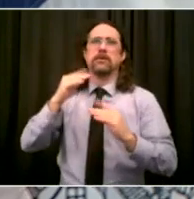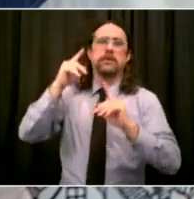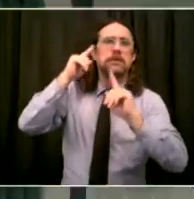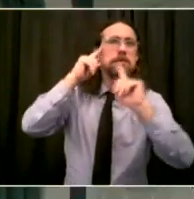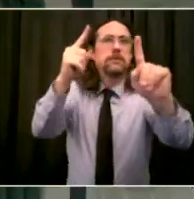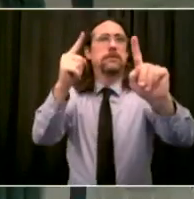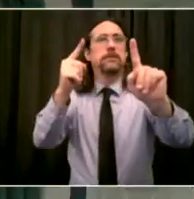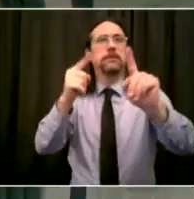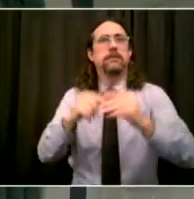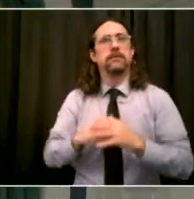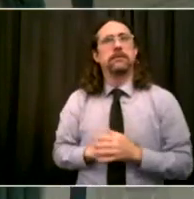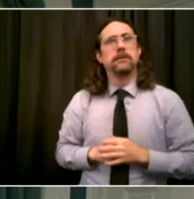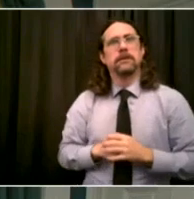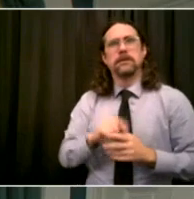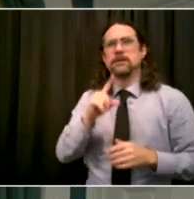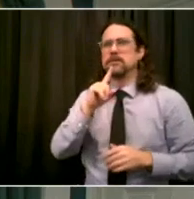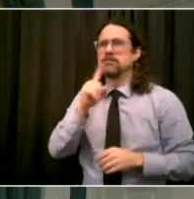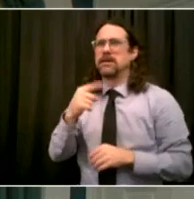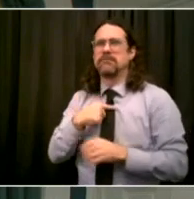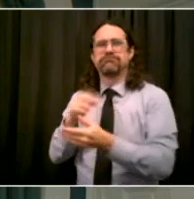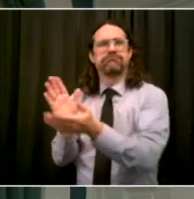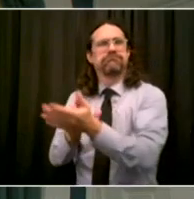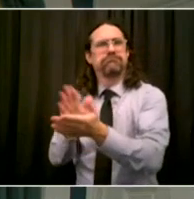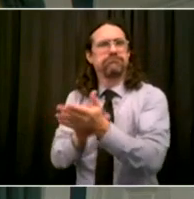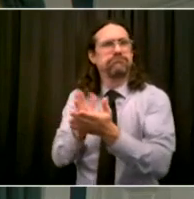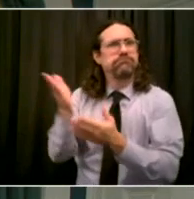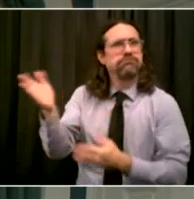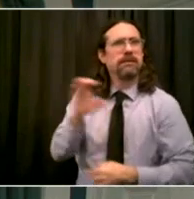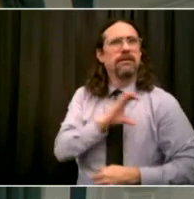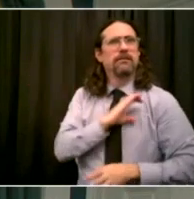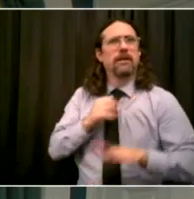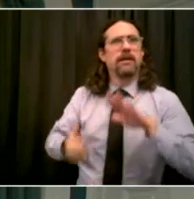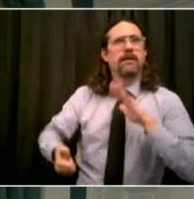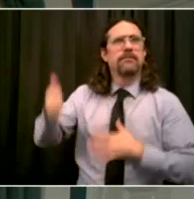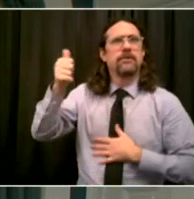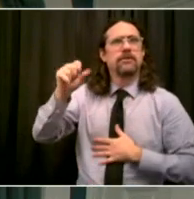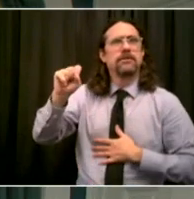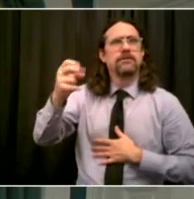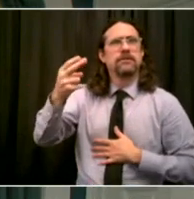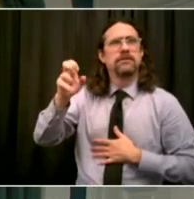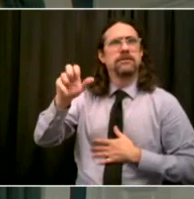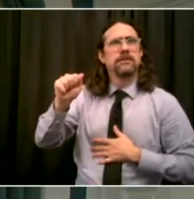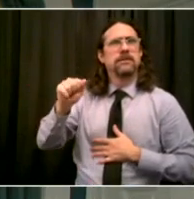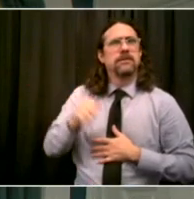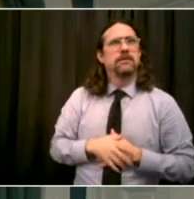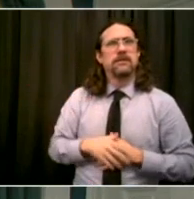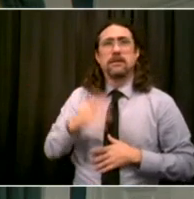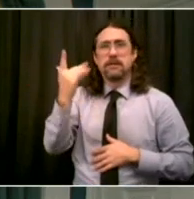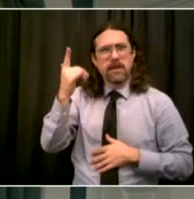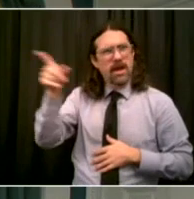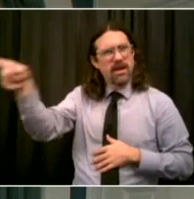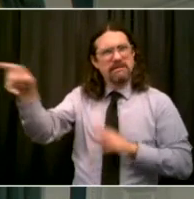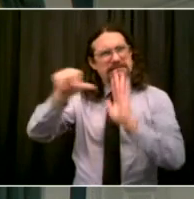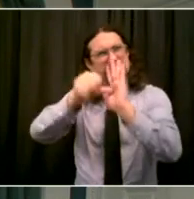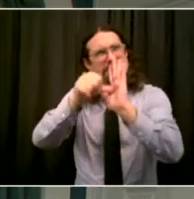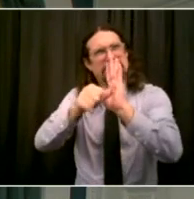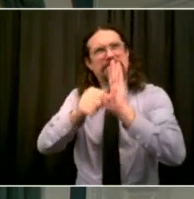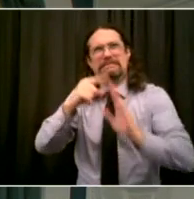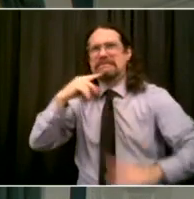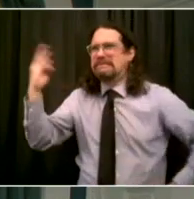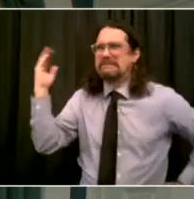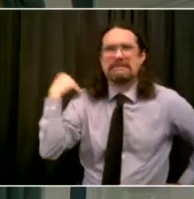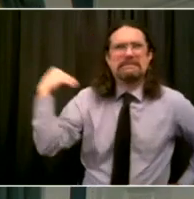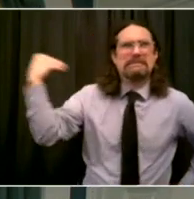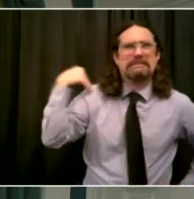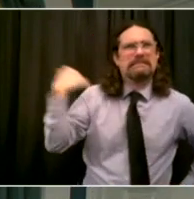tough time this last set of months we've been through. And the Commissioner has dealt with challenges he